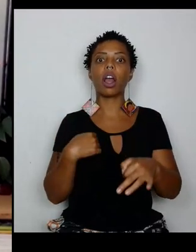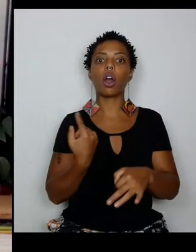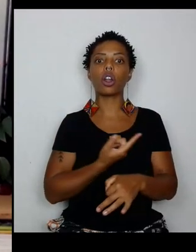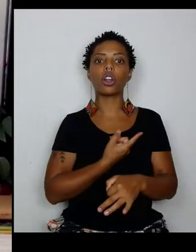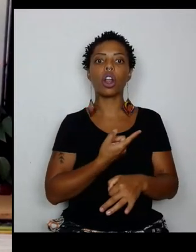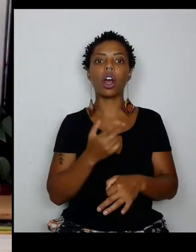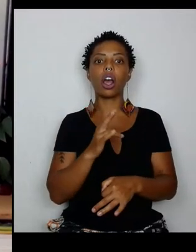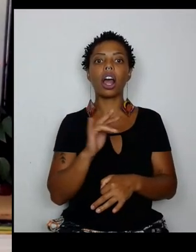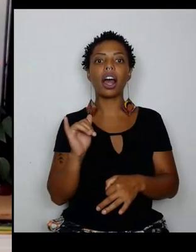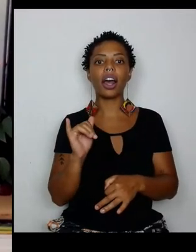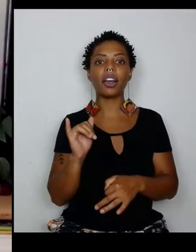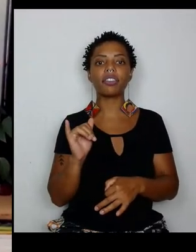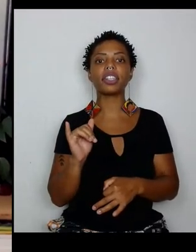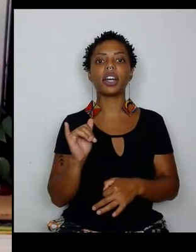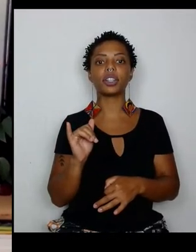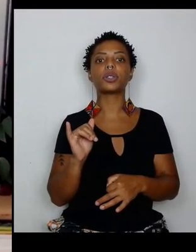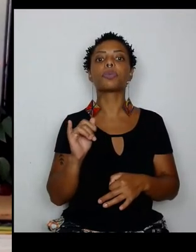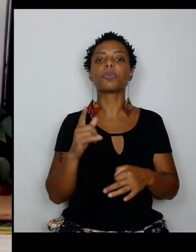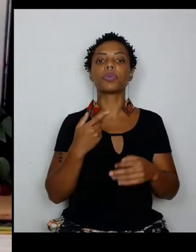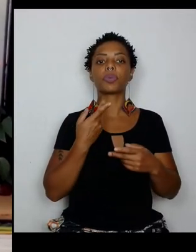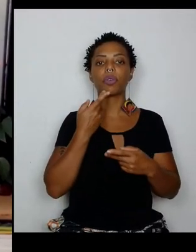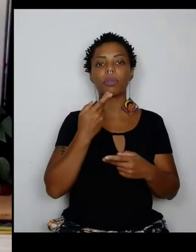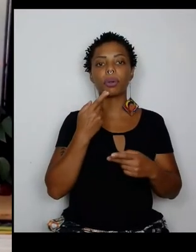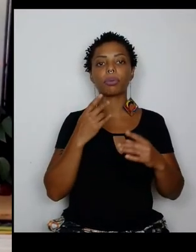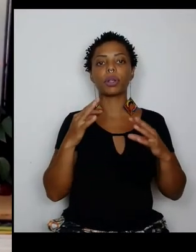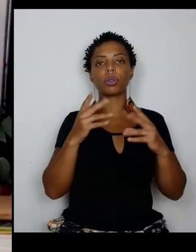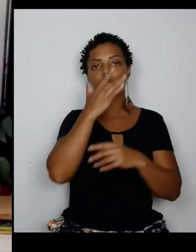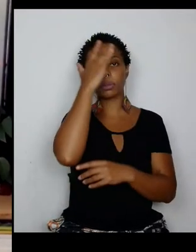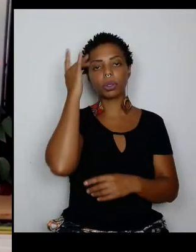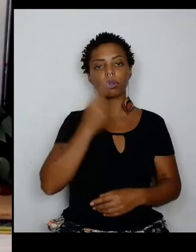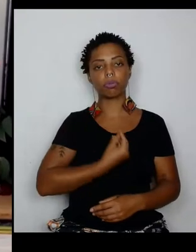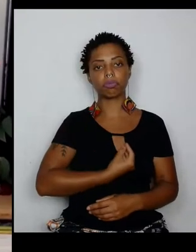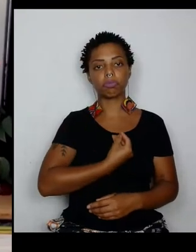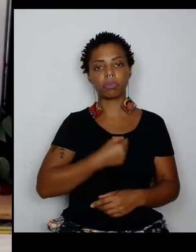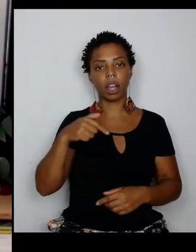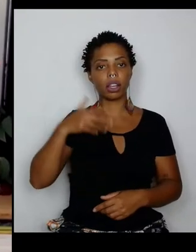three presentations we're going to address those questions